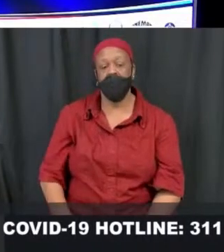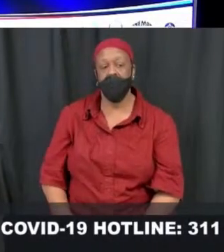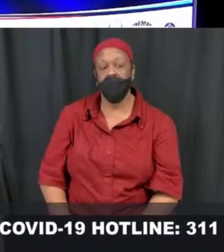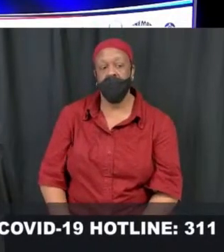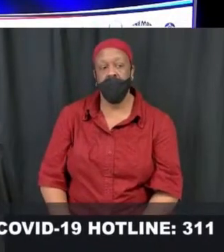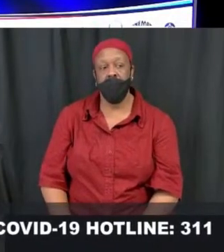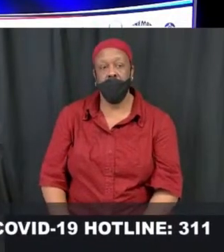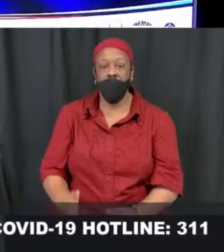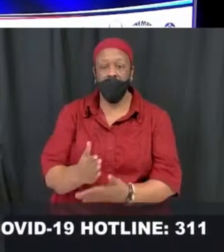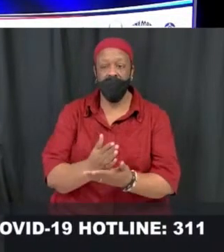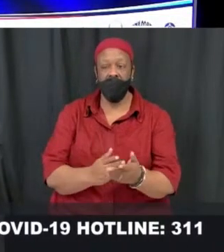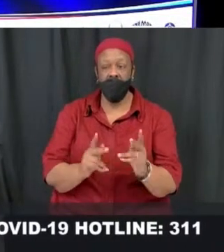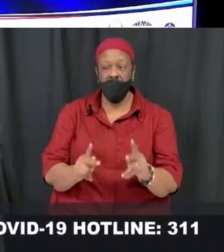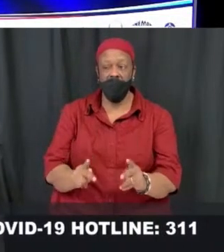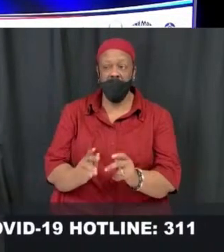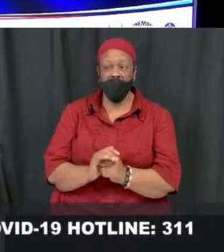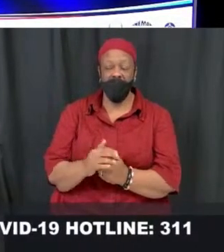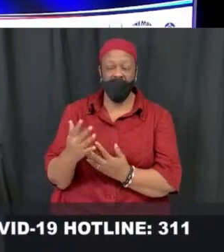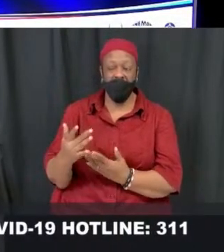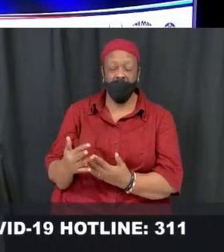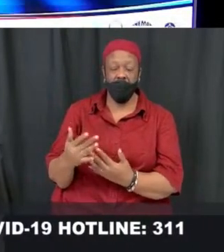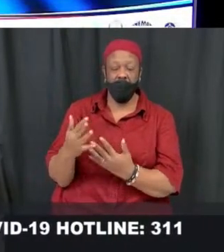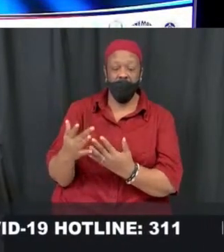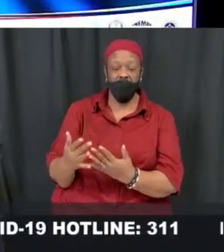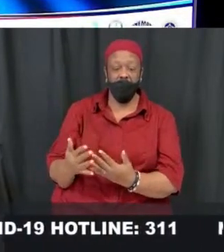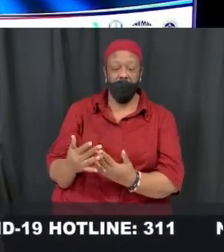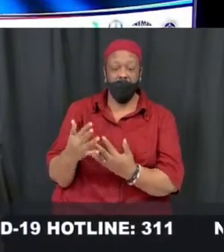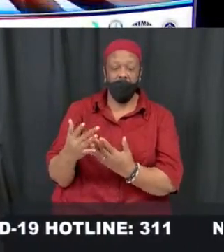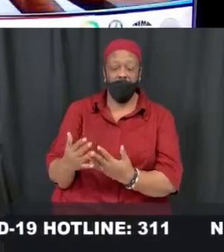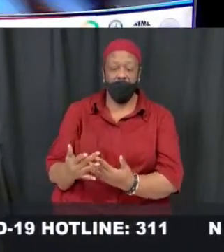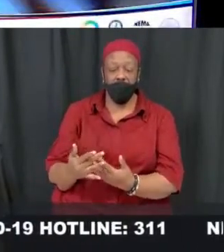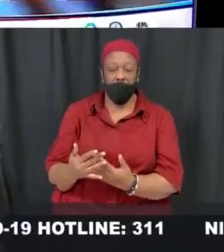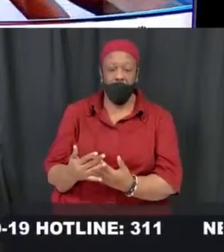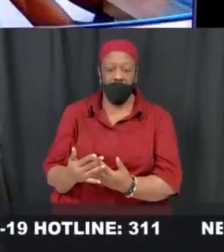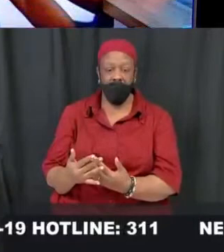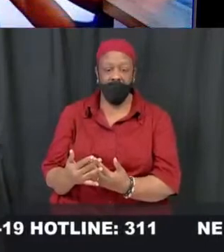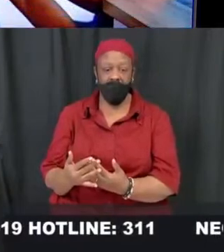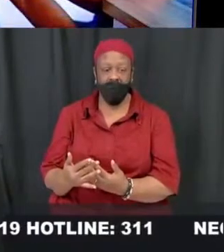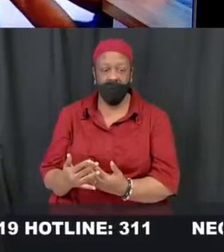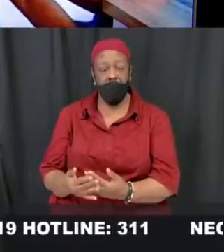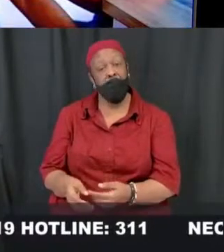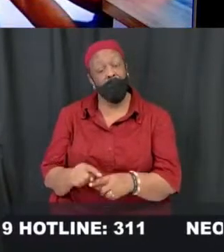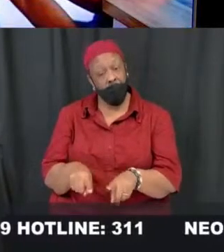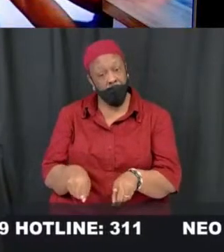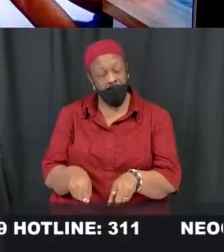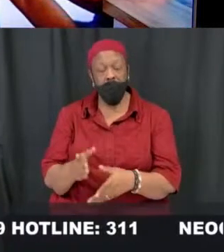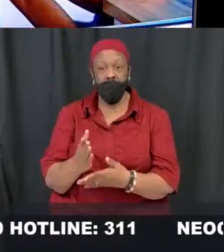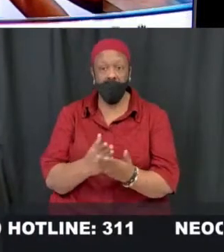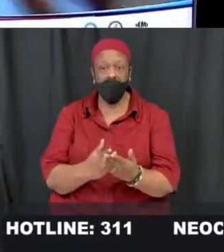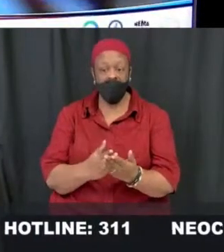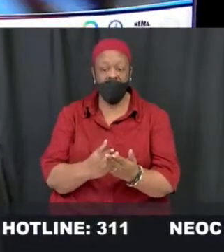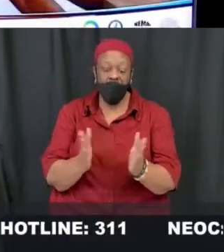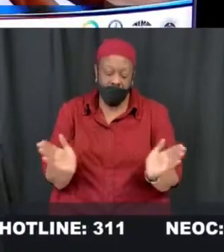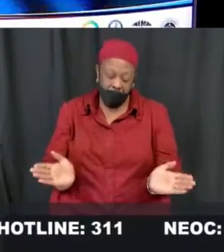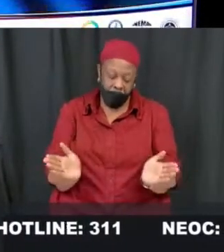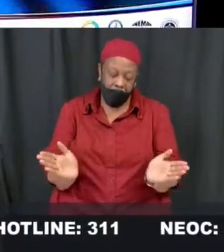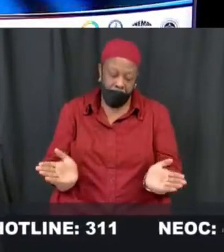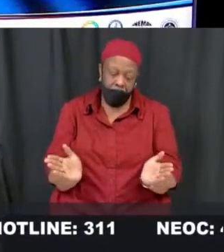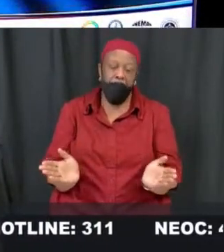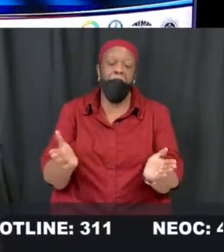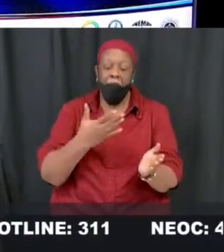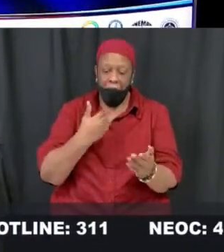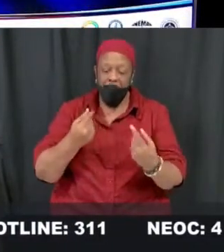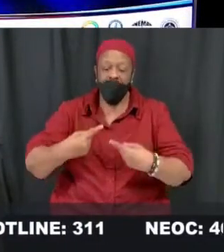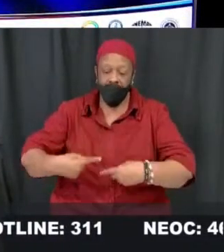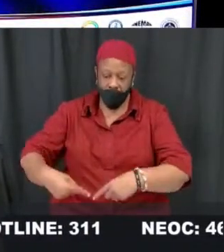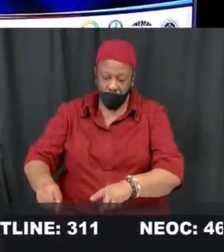our far-reaching education program on the vaccine. Many who were undecided came forward and are still coming forward,